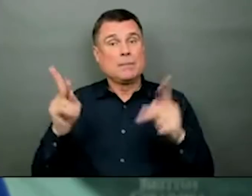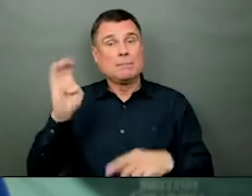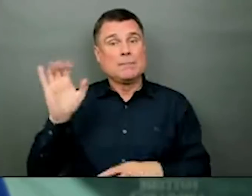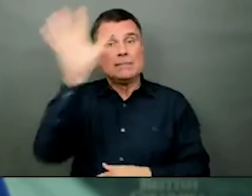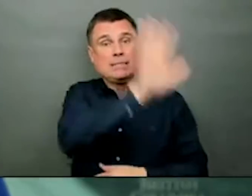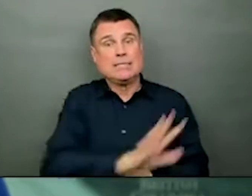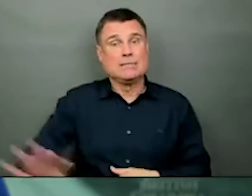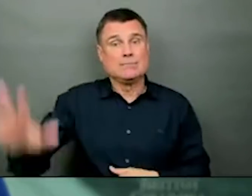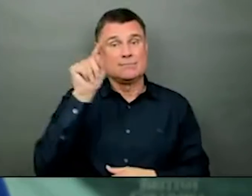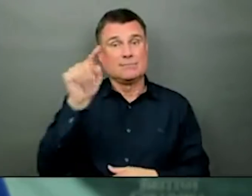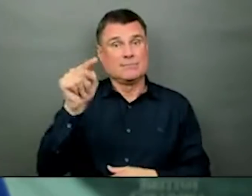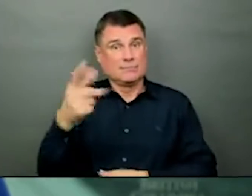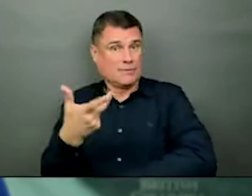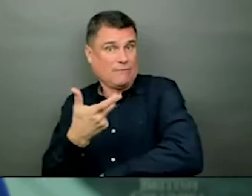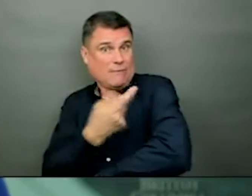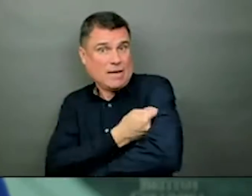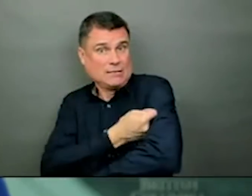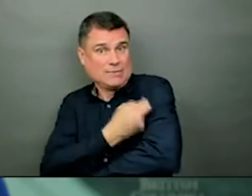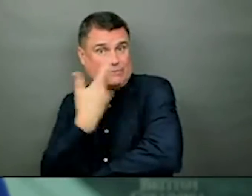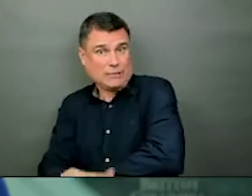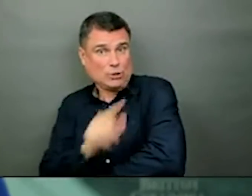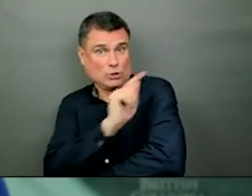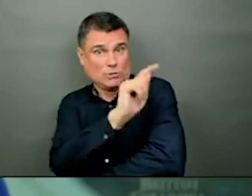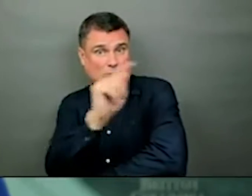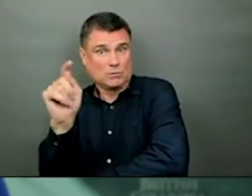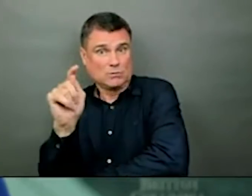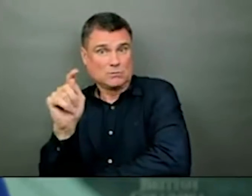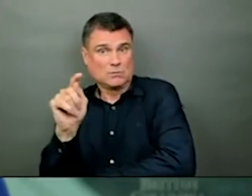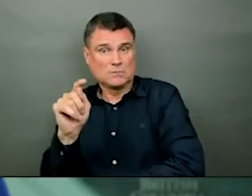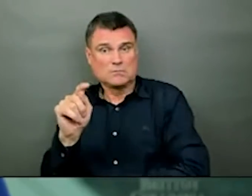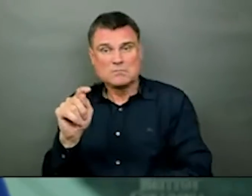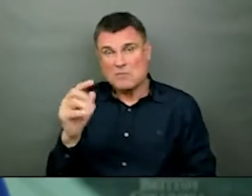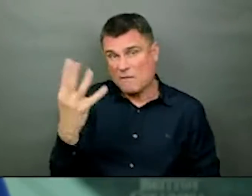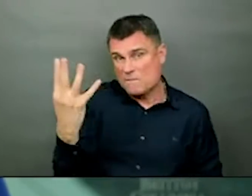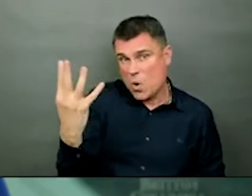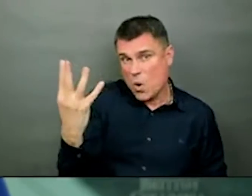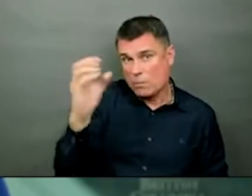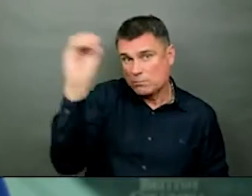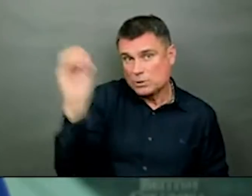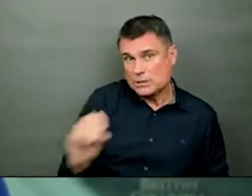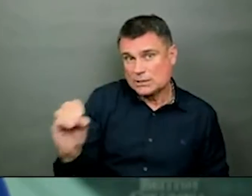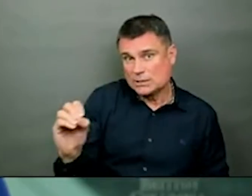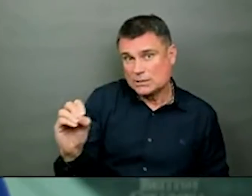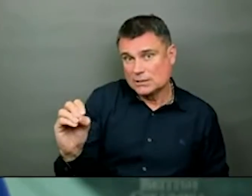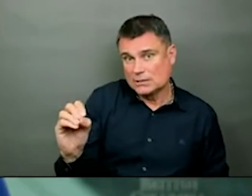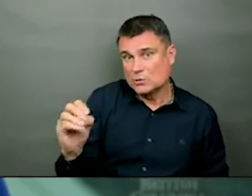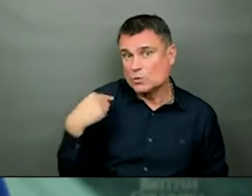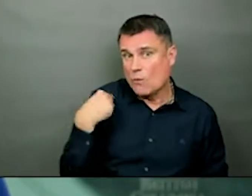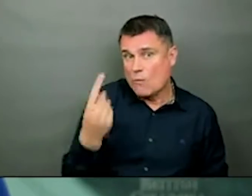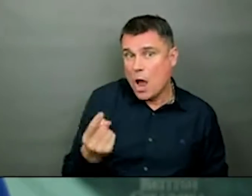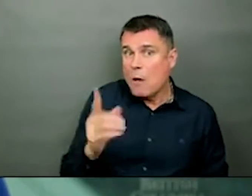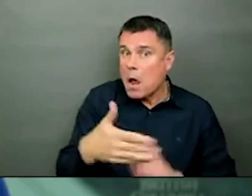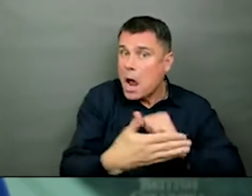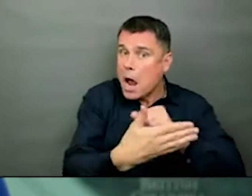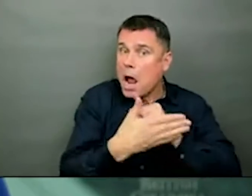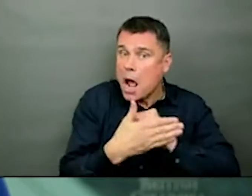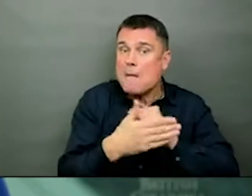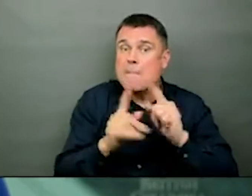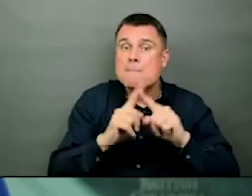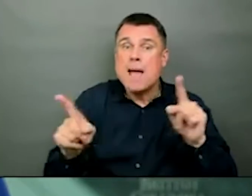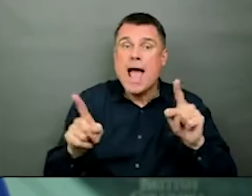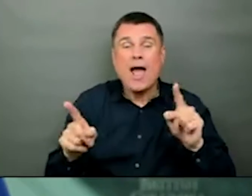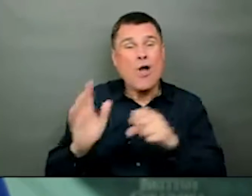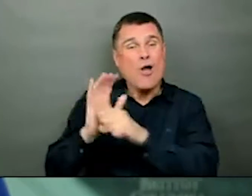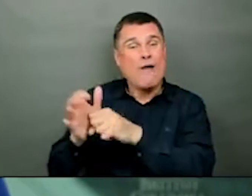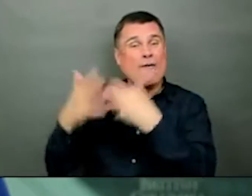to us now is 100%. We have to stay 100% all in, committed to stopping the spread. Showing that kindness to each other,